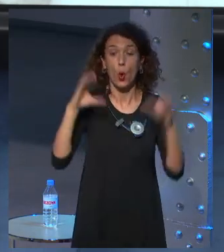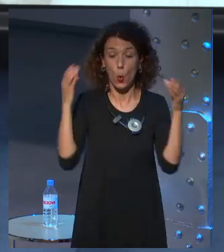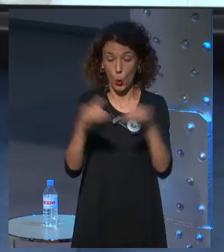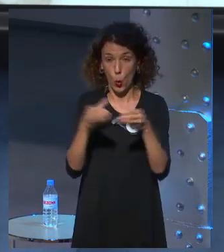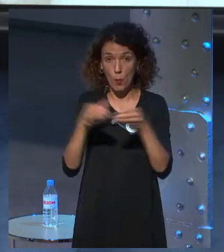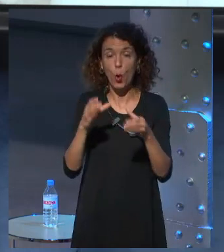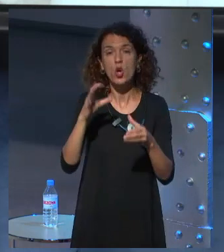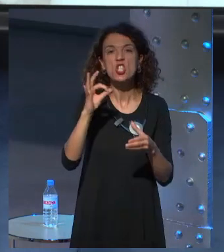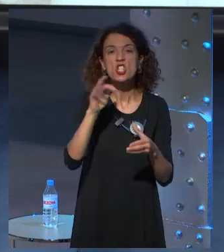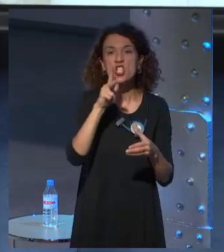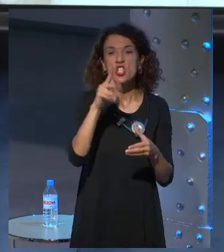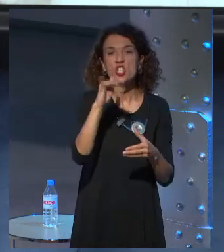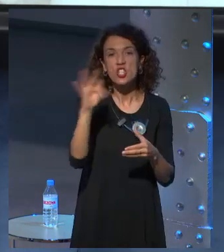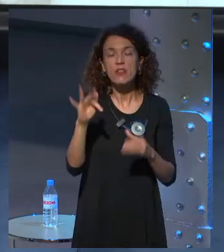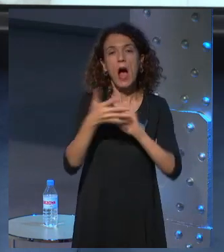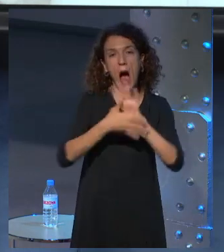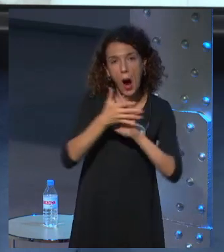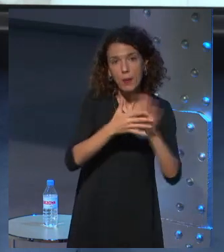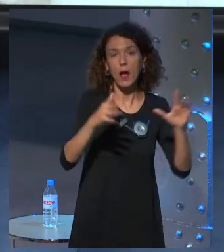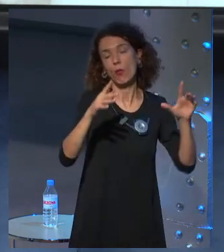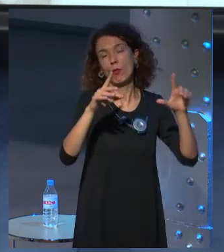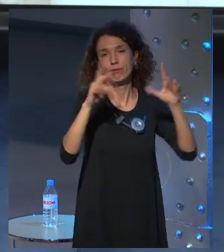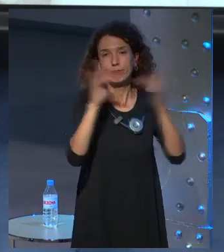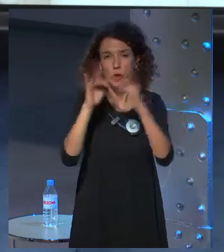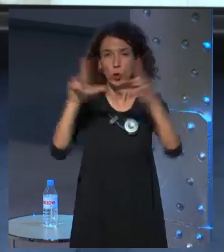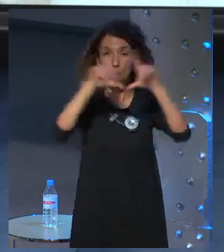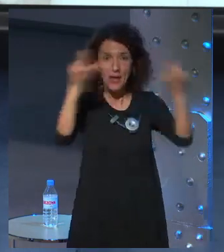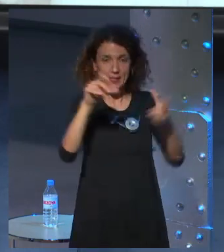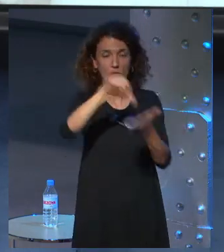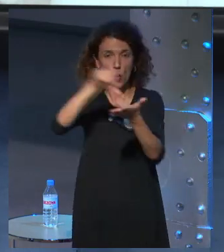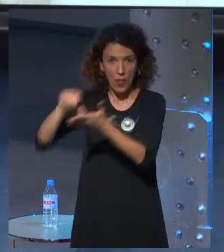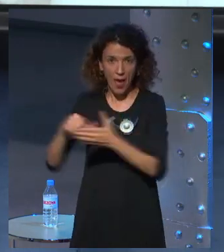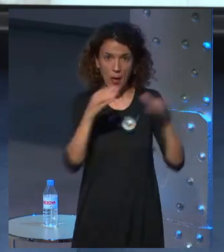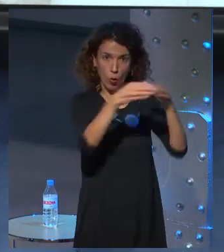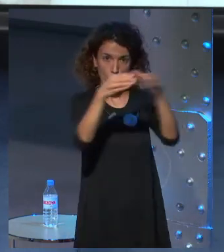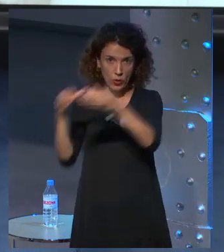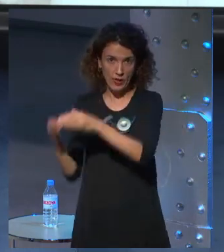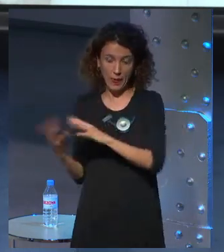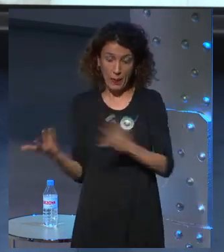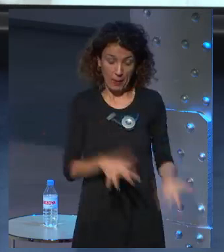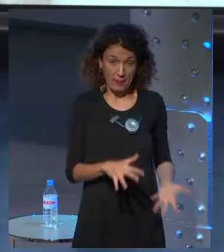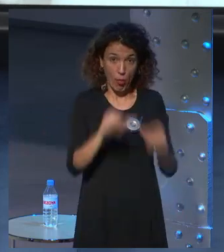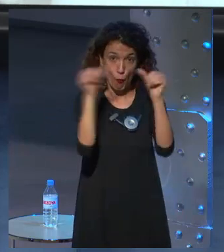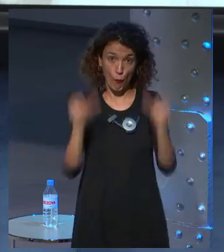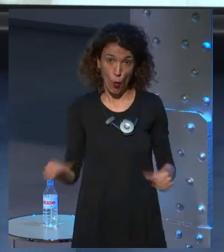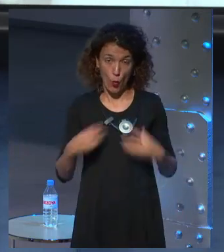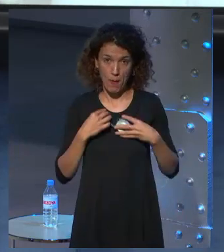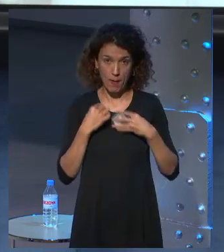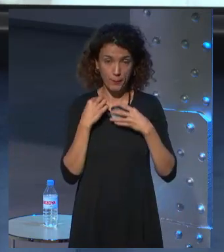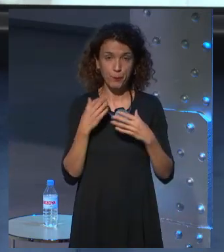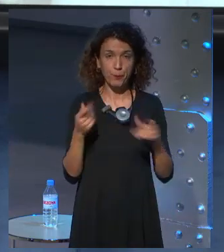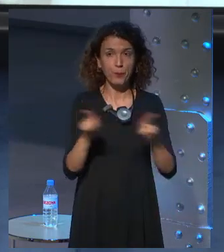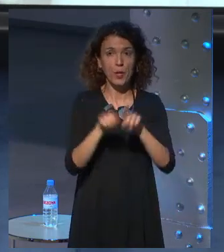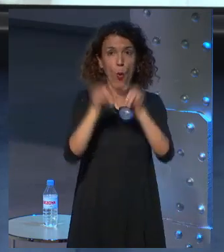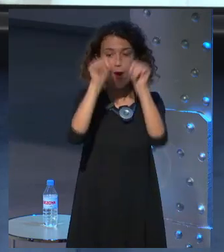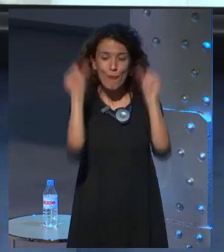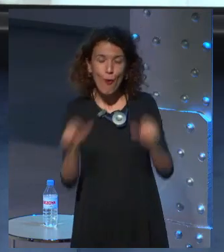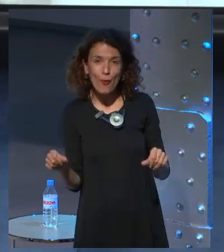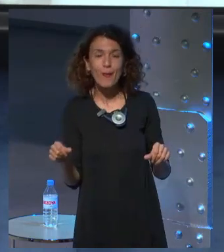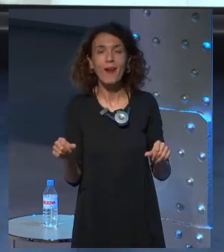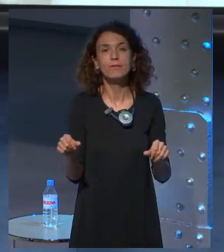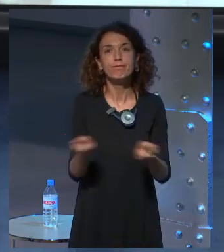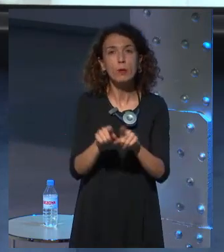collective shift, where she works with schools, with companies, with cities, communities, implementing the way